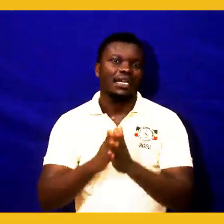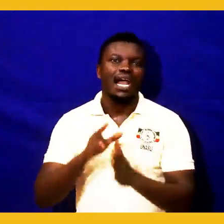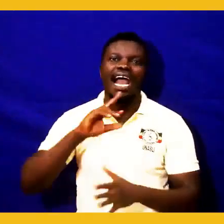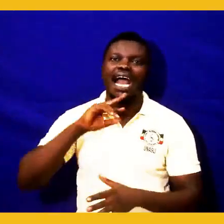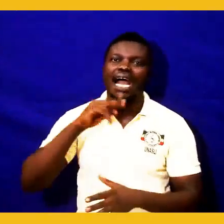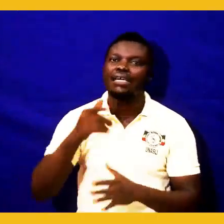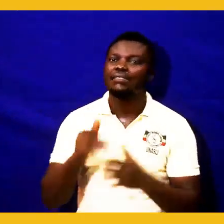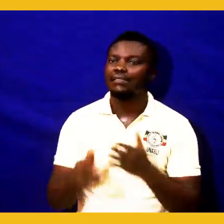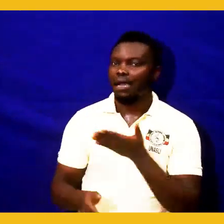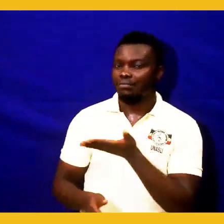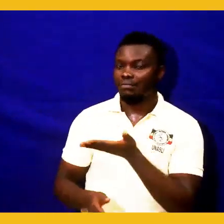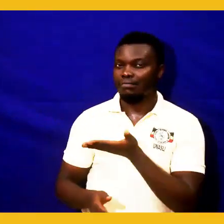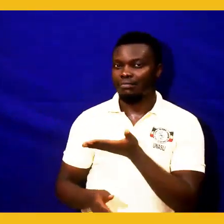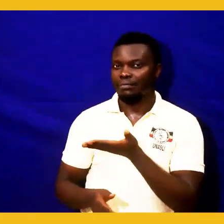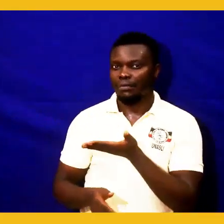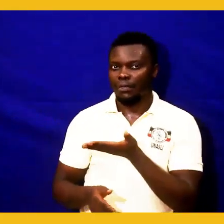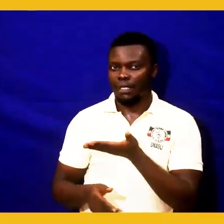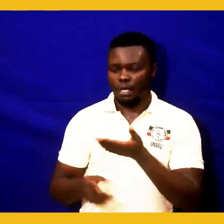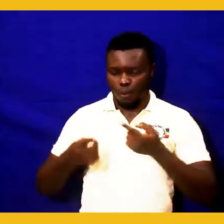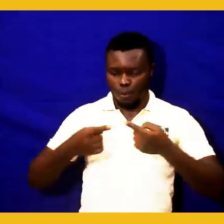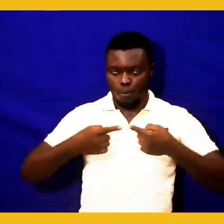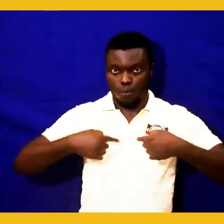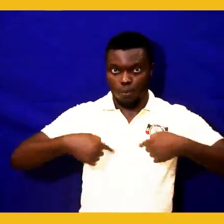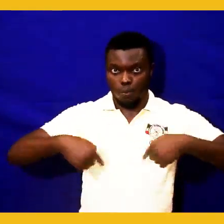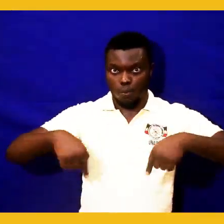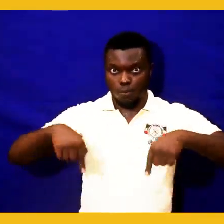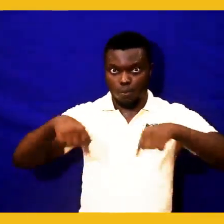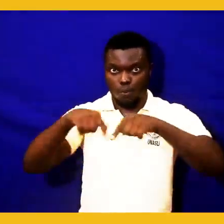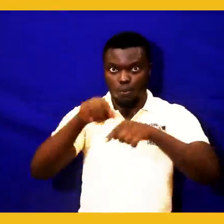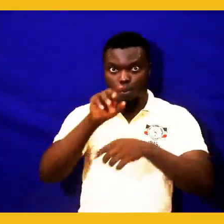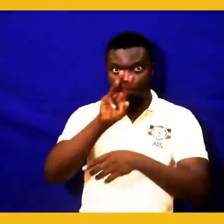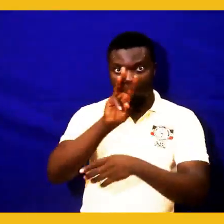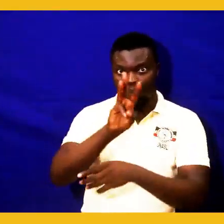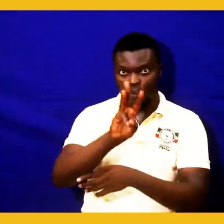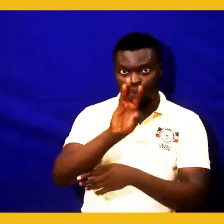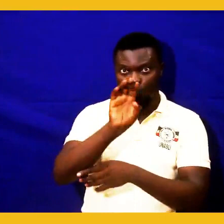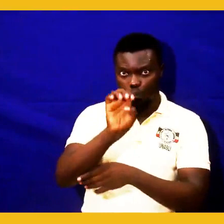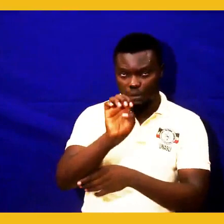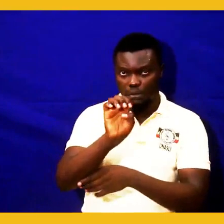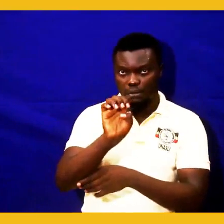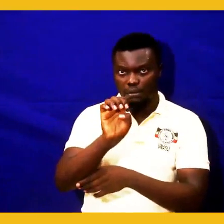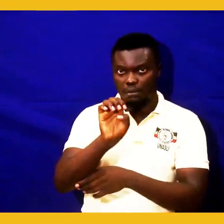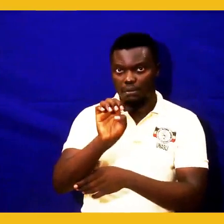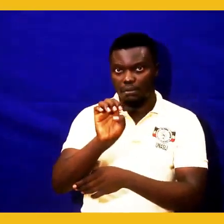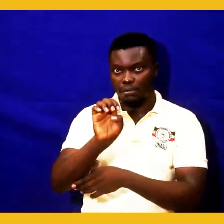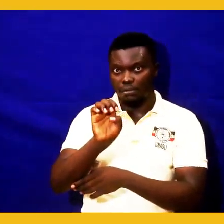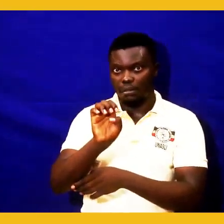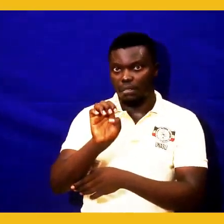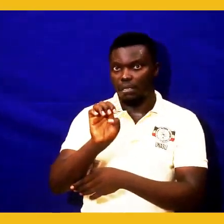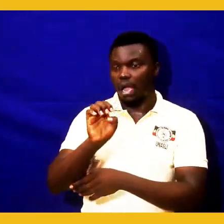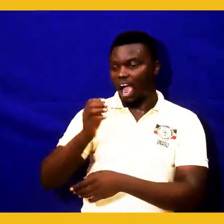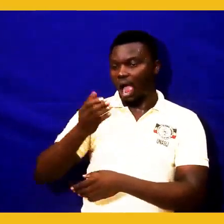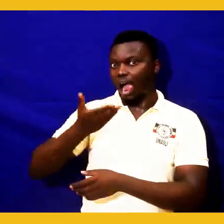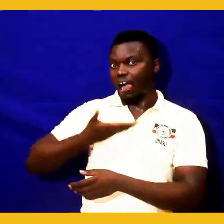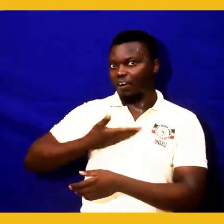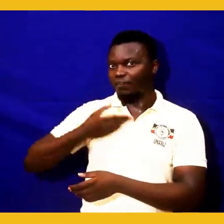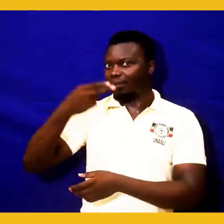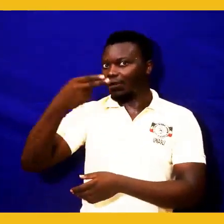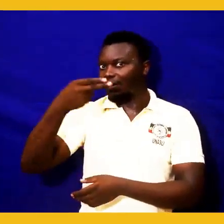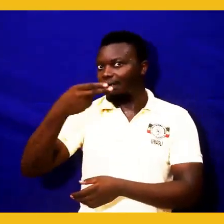The answer is we have learned